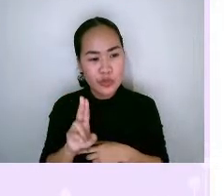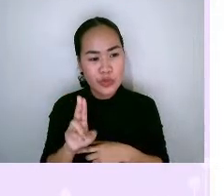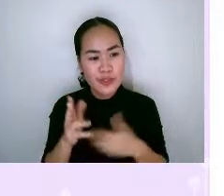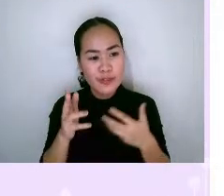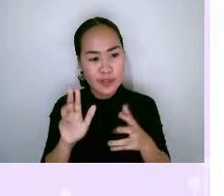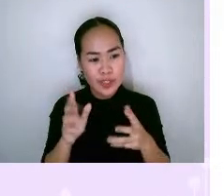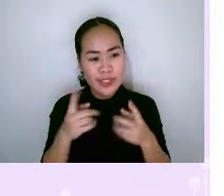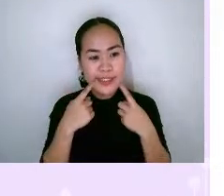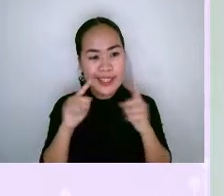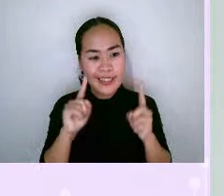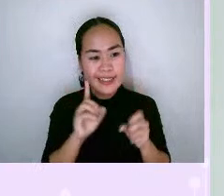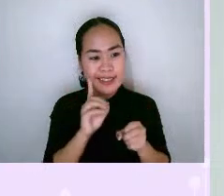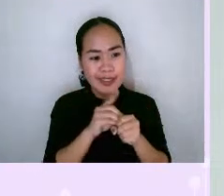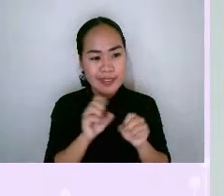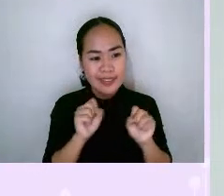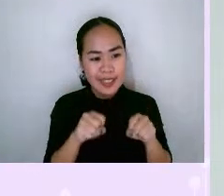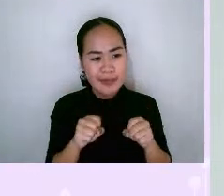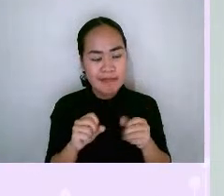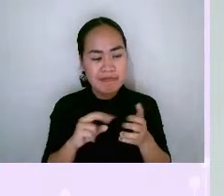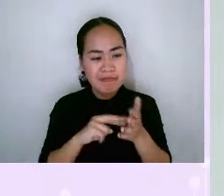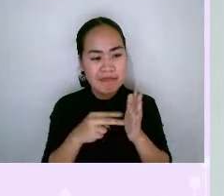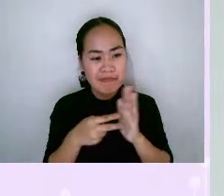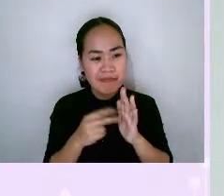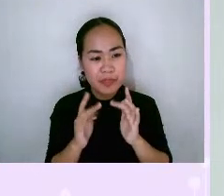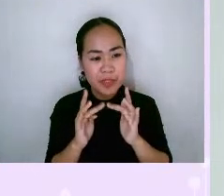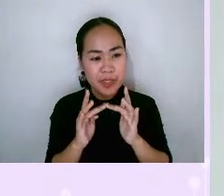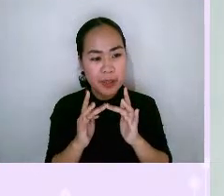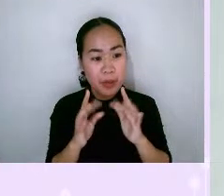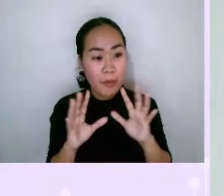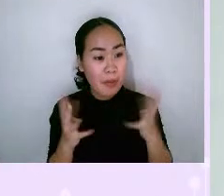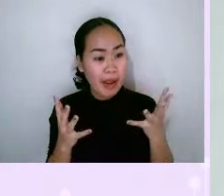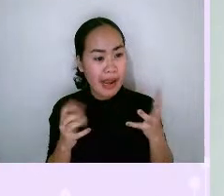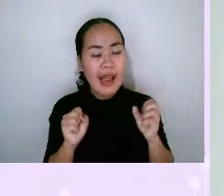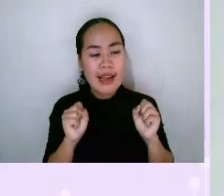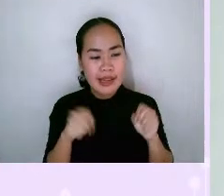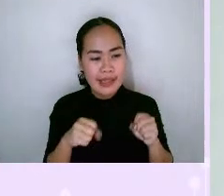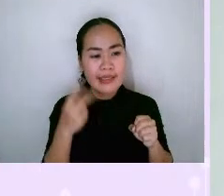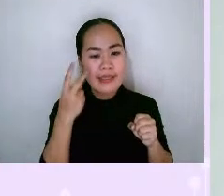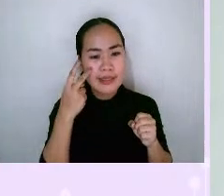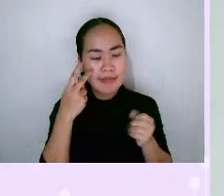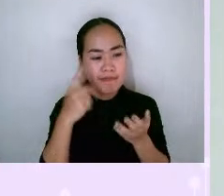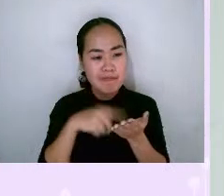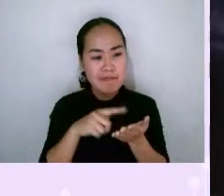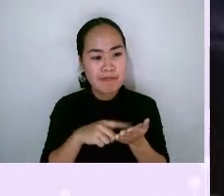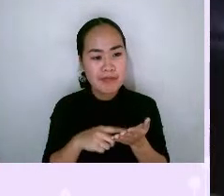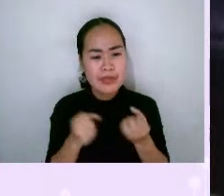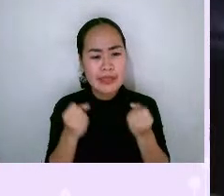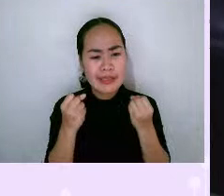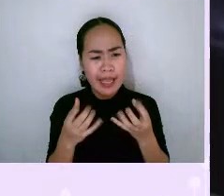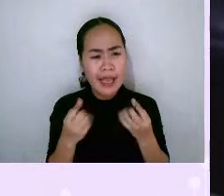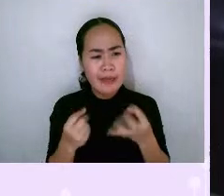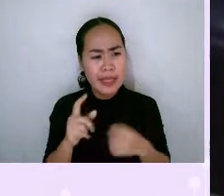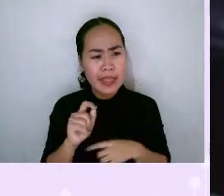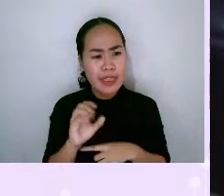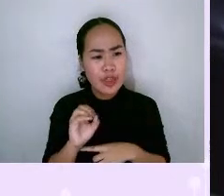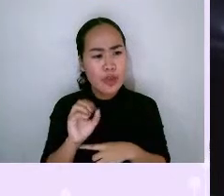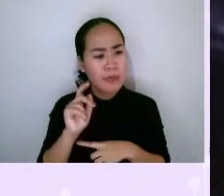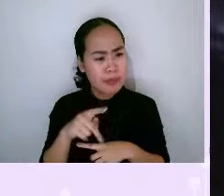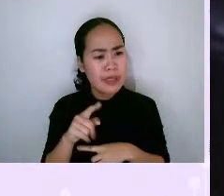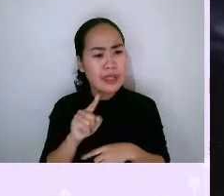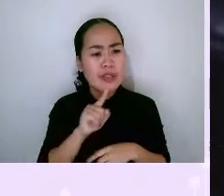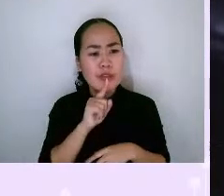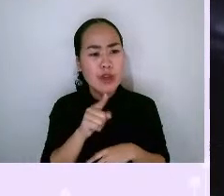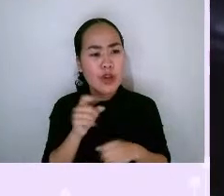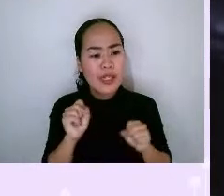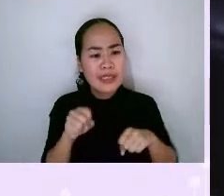without mobile internet. The TOP offers more than 100 massive open online courses that you can take at your most convenient time